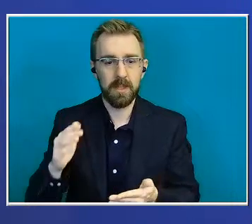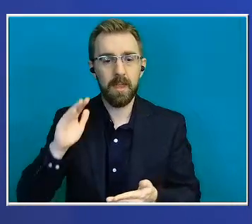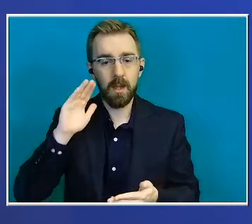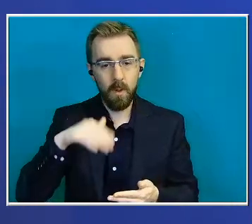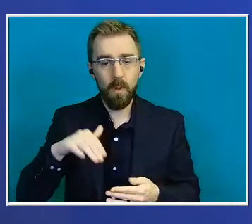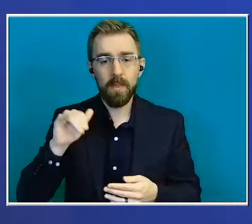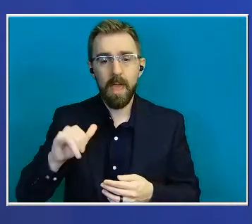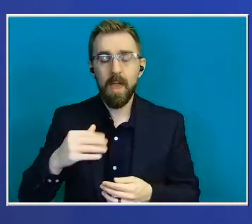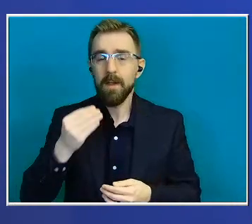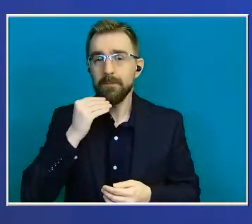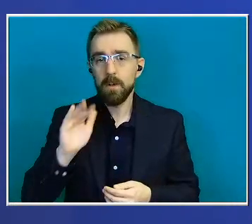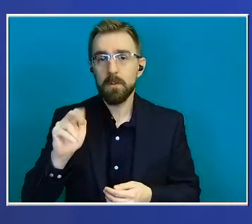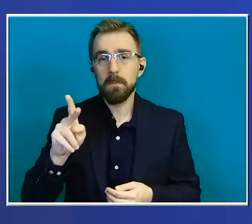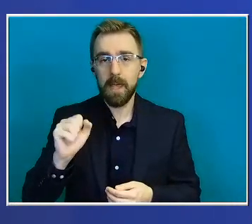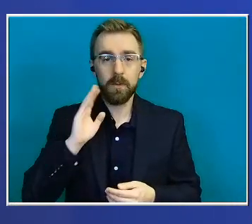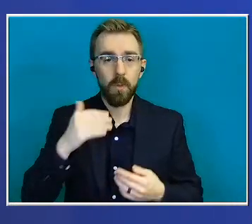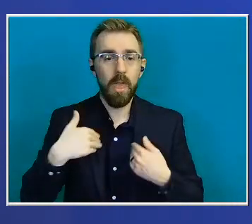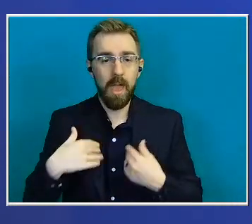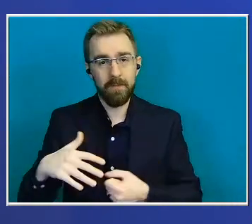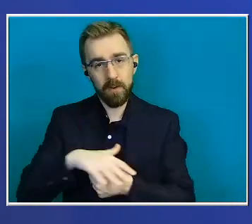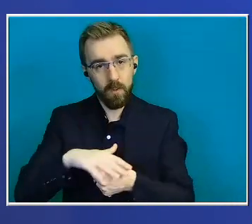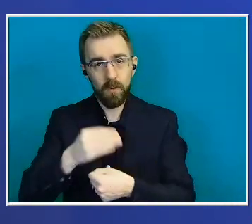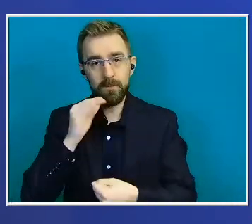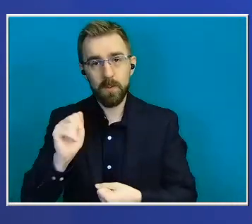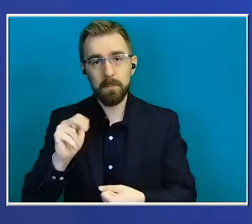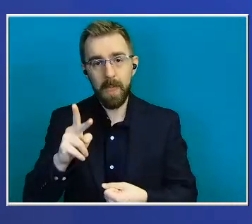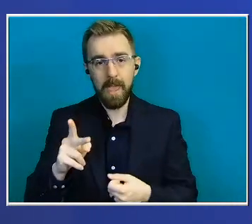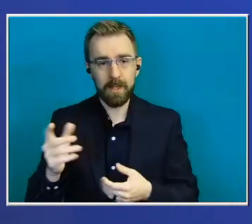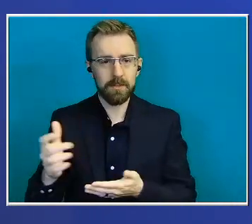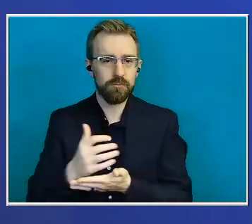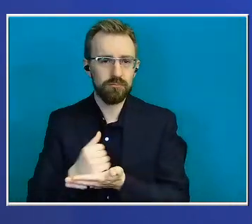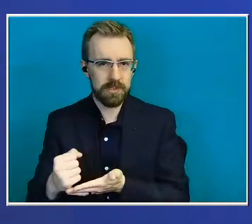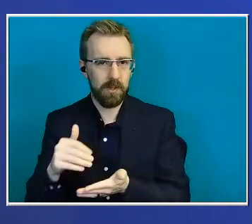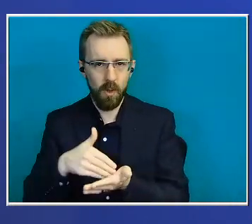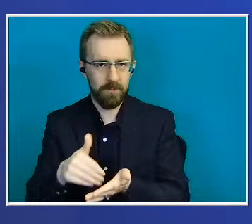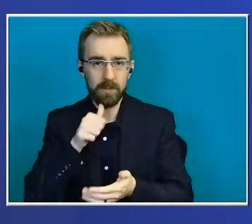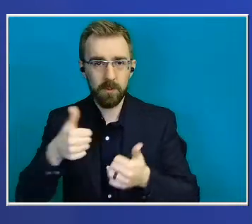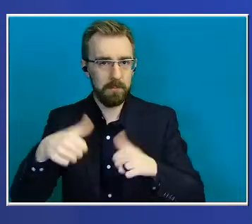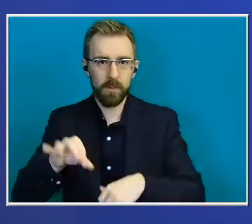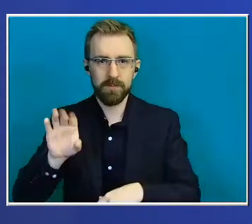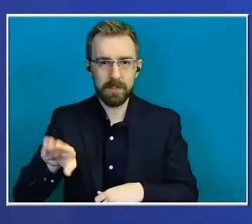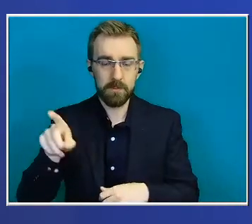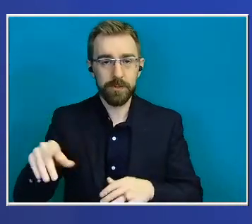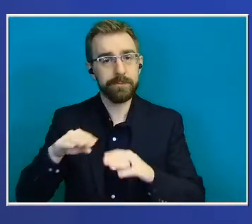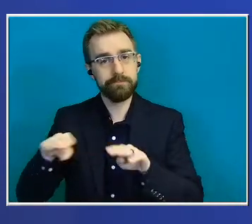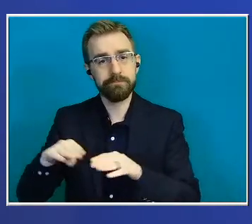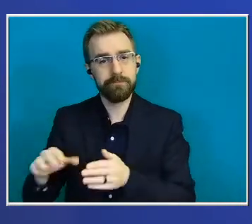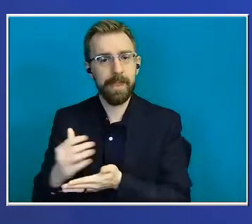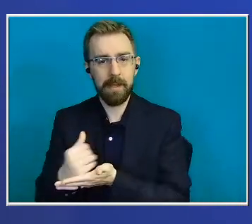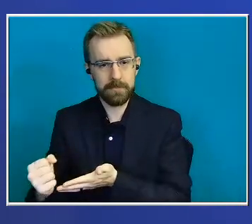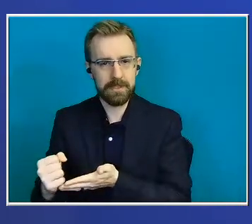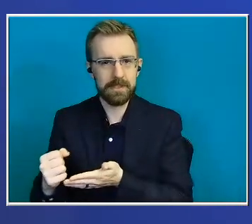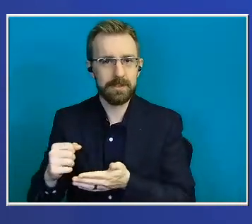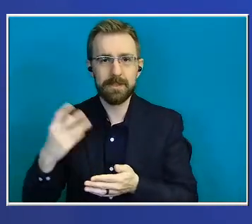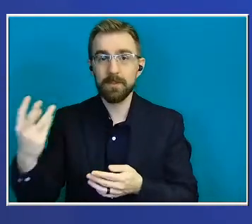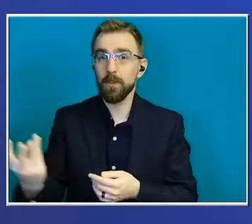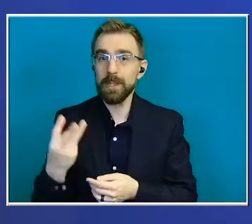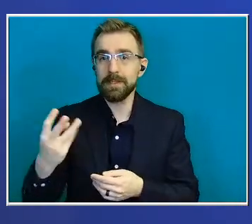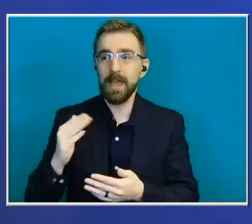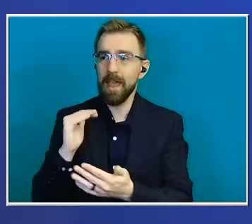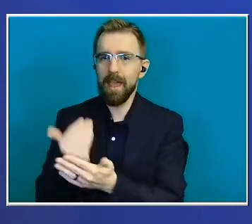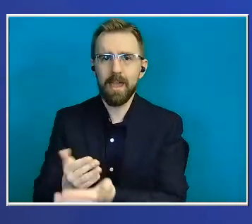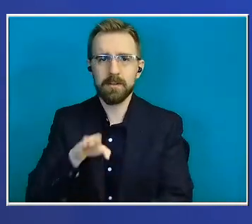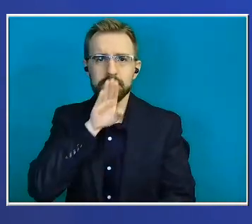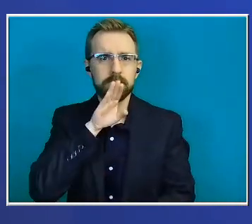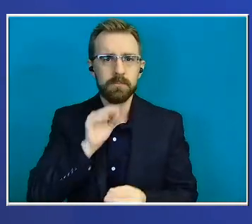have things. Our local food bank runs out fairly often, and they'll post on Facebook that their shelves are empty, and it's only a Wednesday, and so there's half a